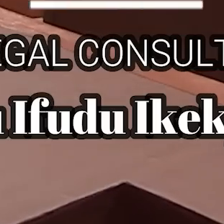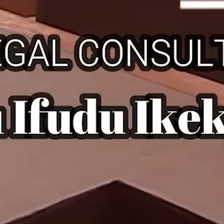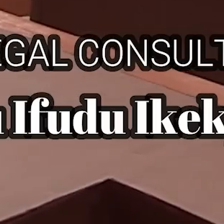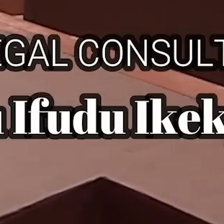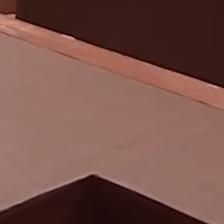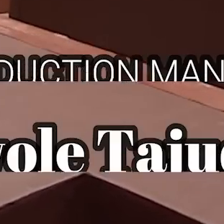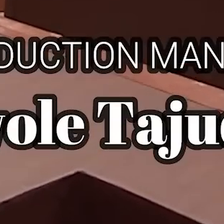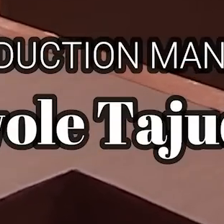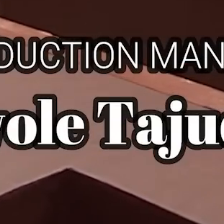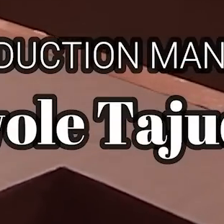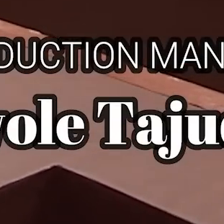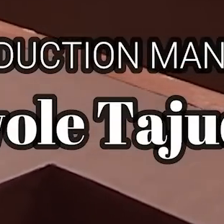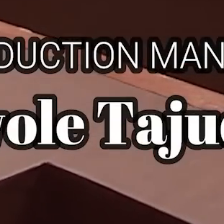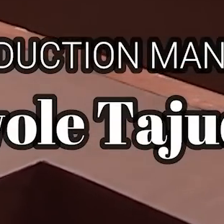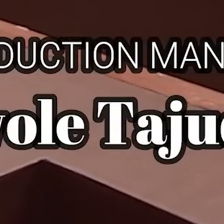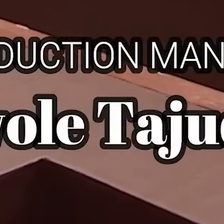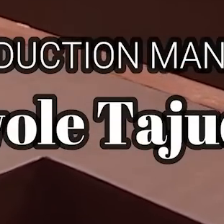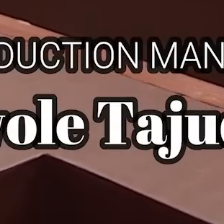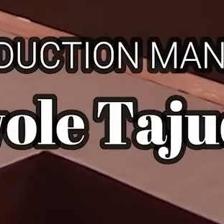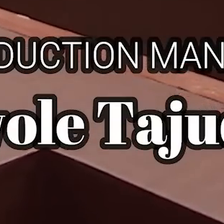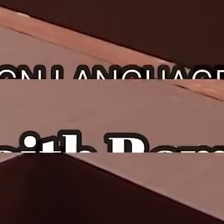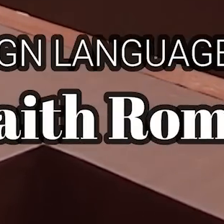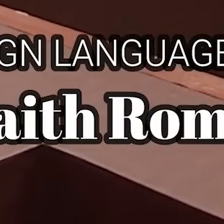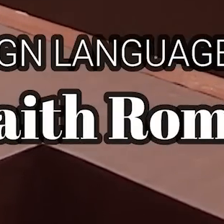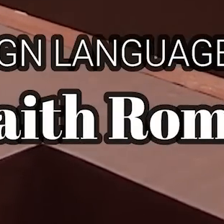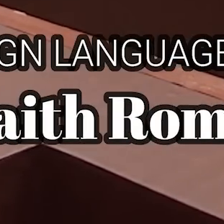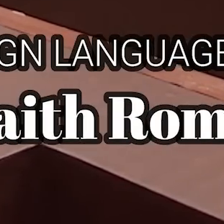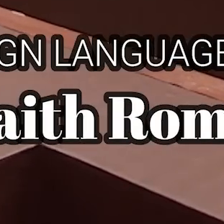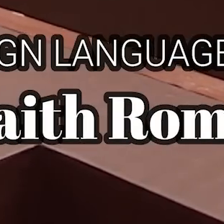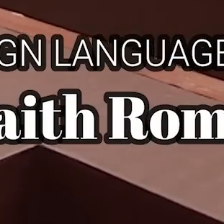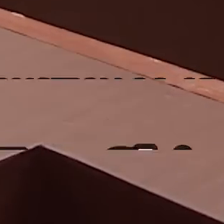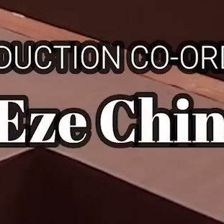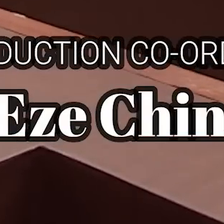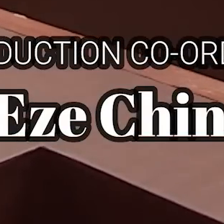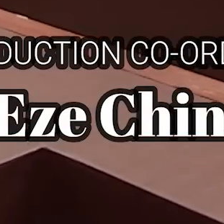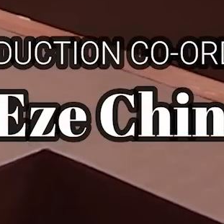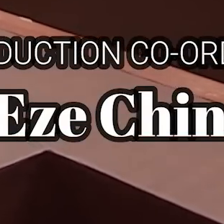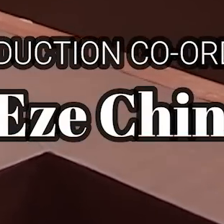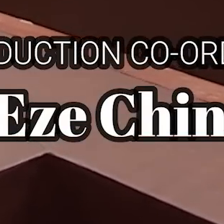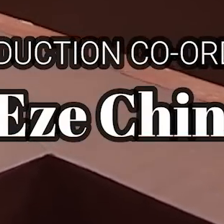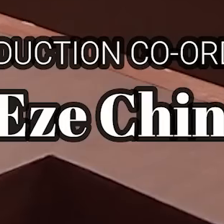Have you been cheated or have a dispute and want justice? Don't take laws into your hands.